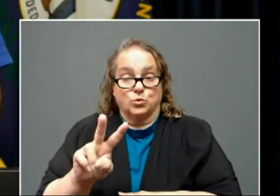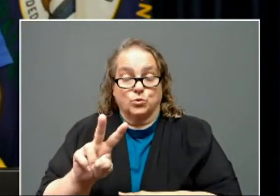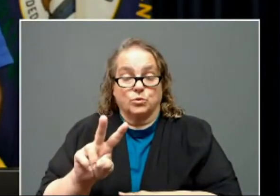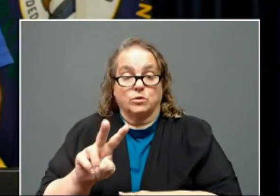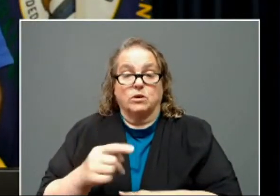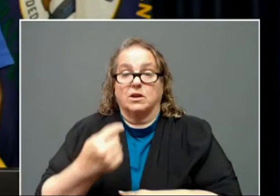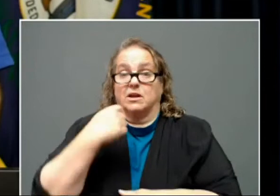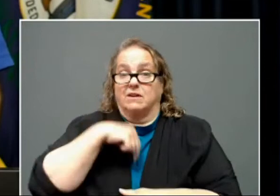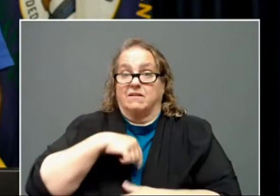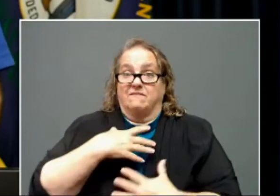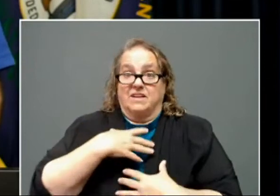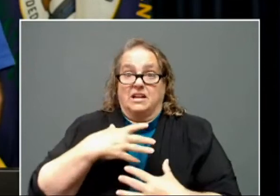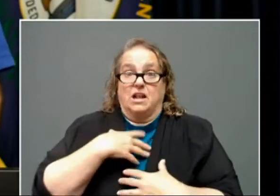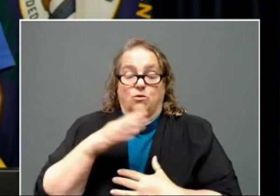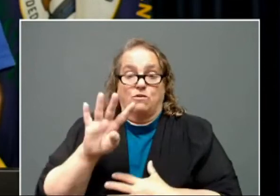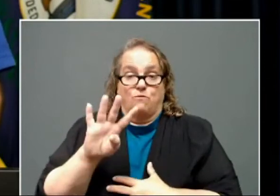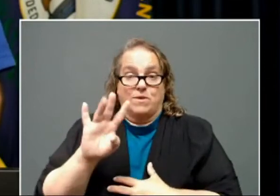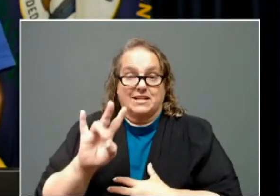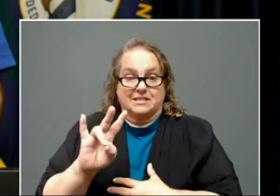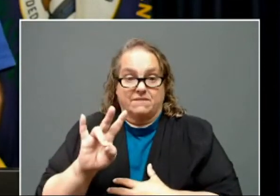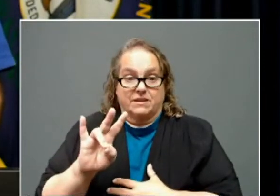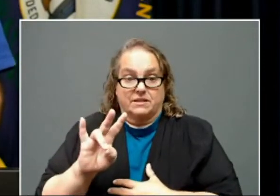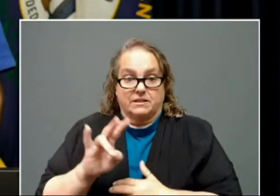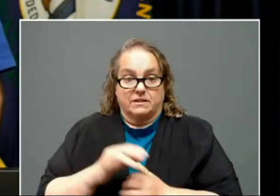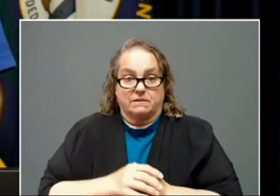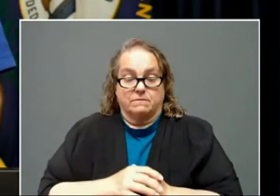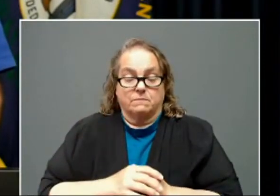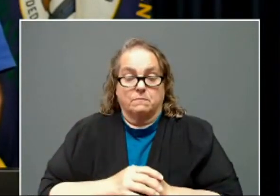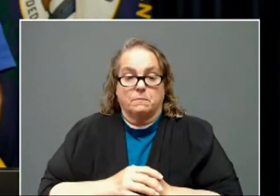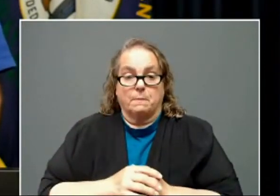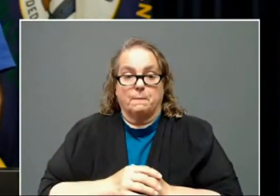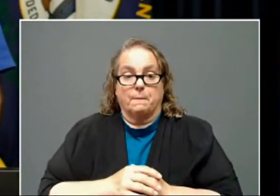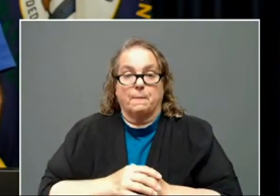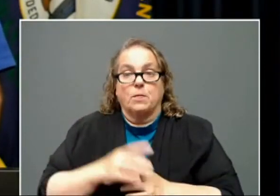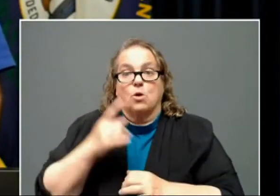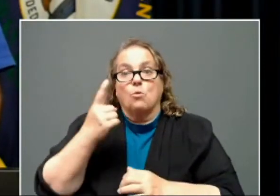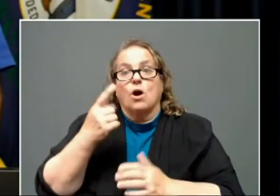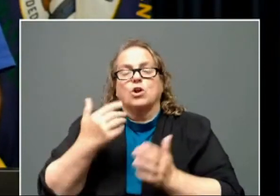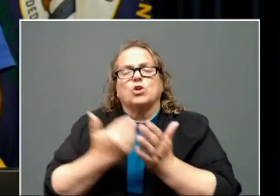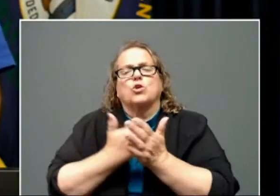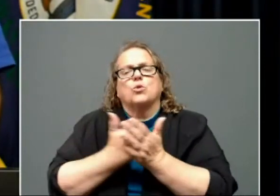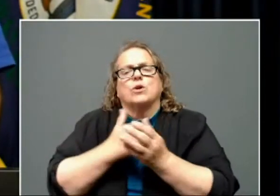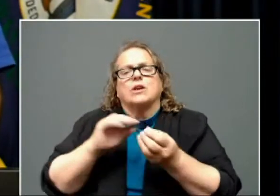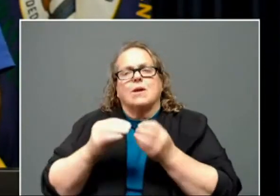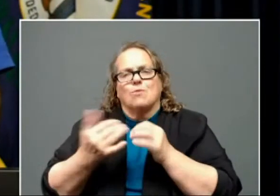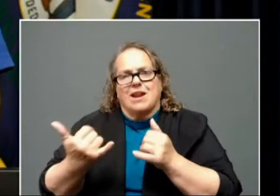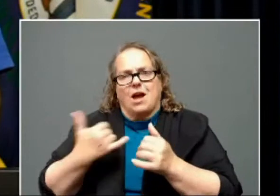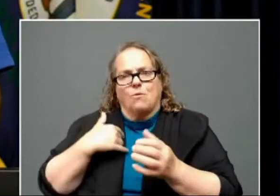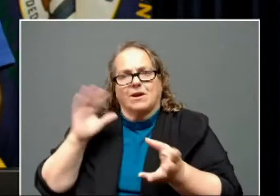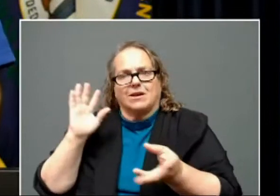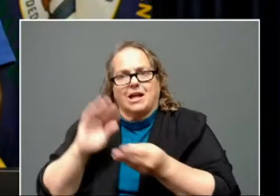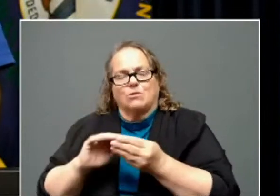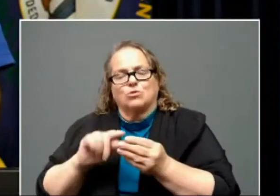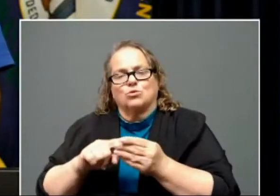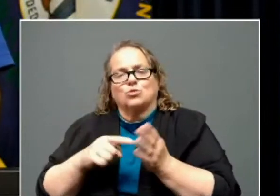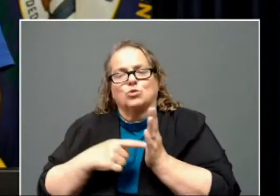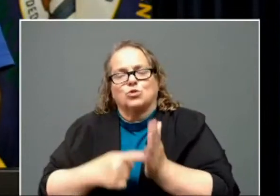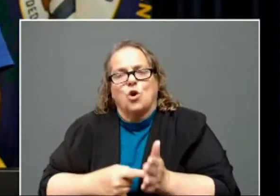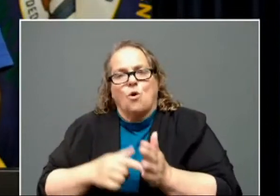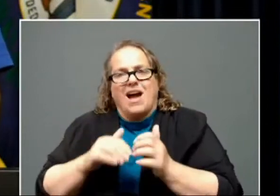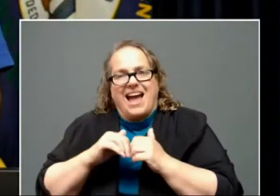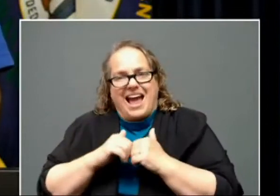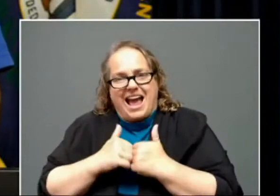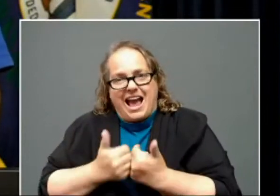ventilator, 47. Now we got one new number that we're calculating, again, to show how